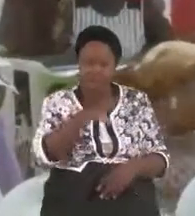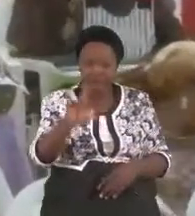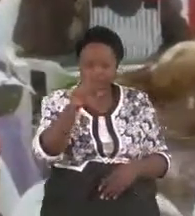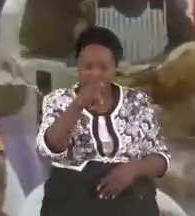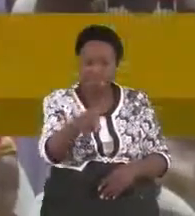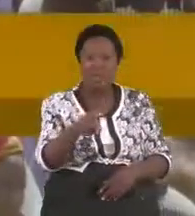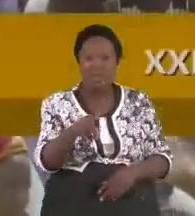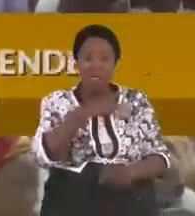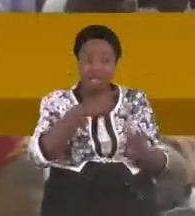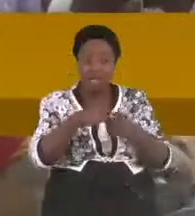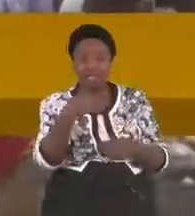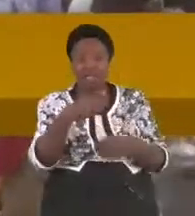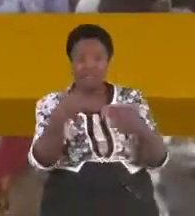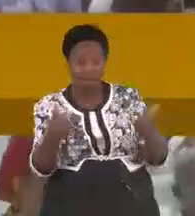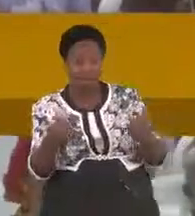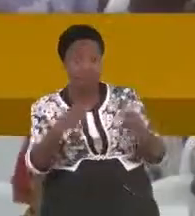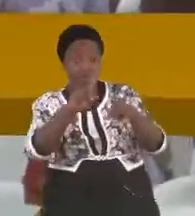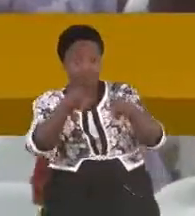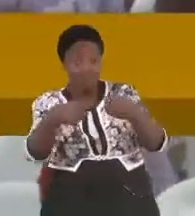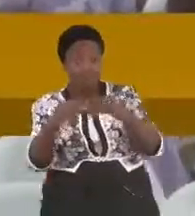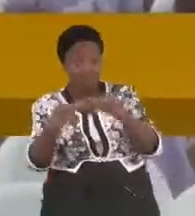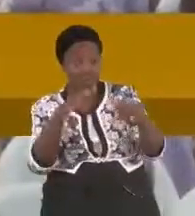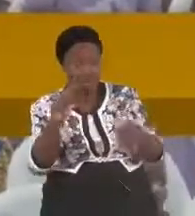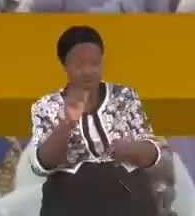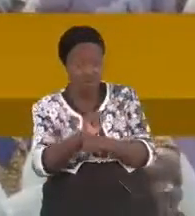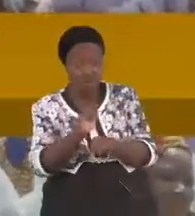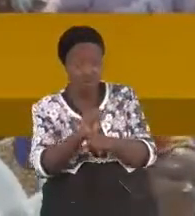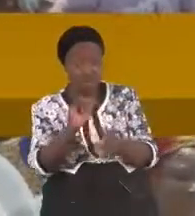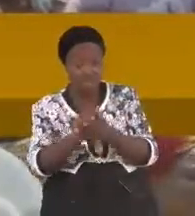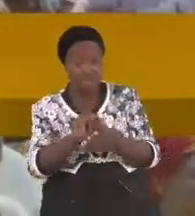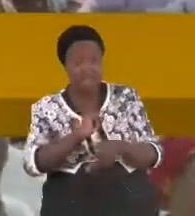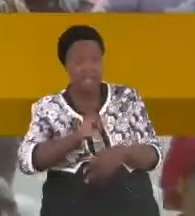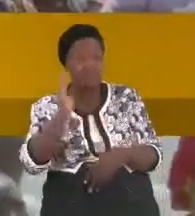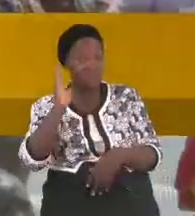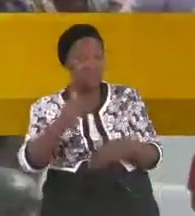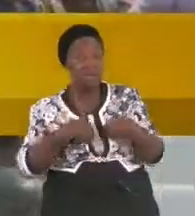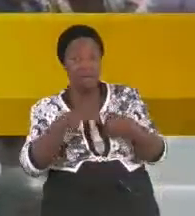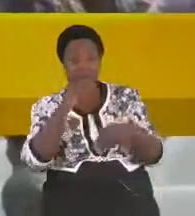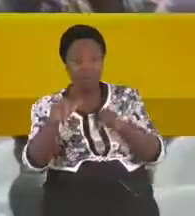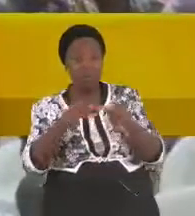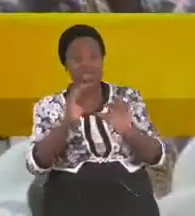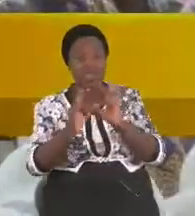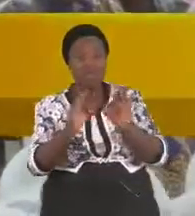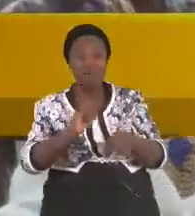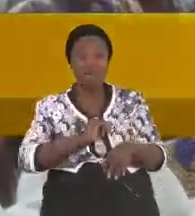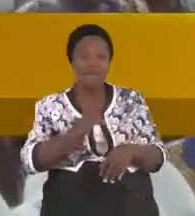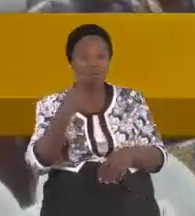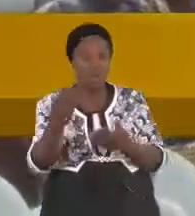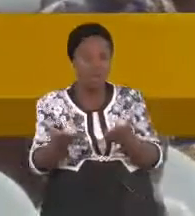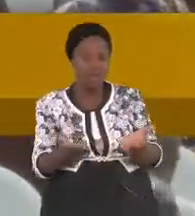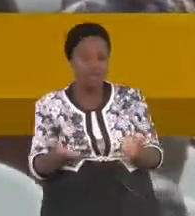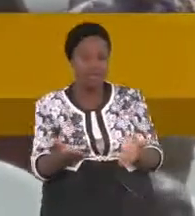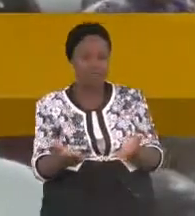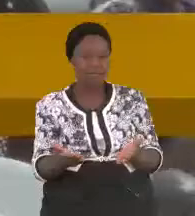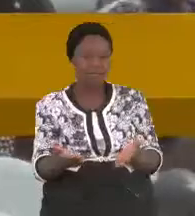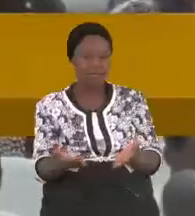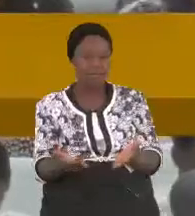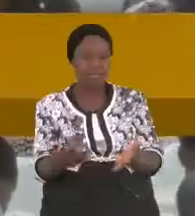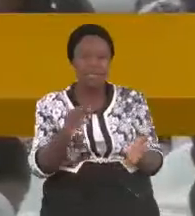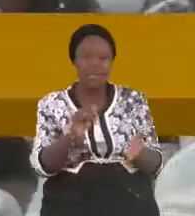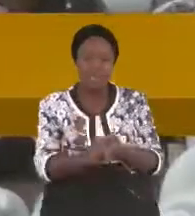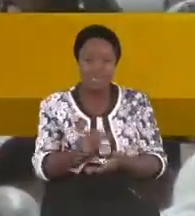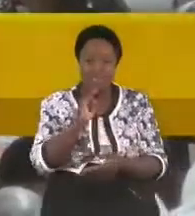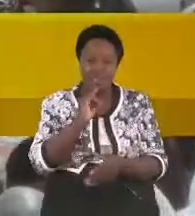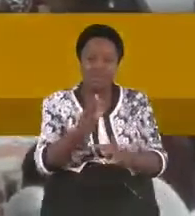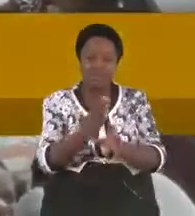now go do the work I should have been doing if I were here. Now that's receiving of